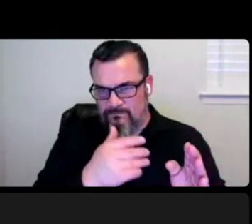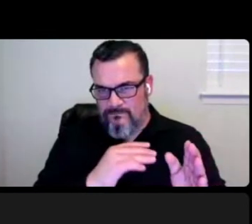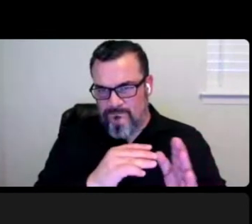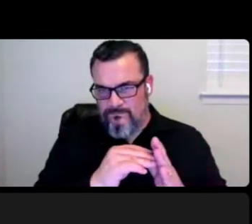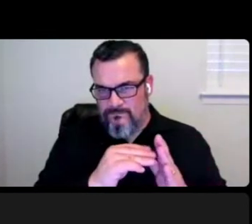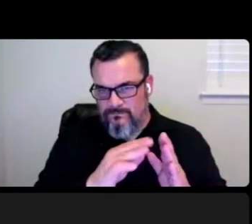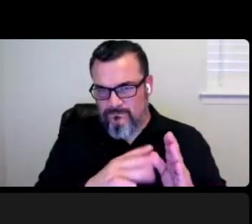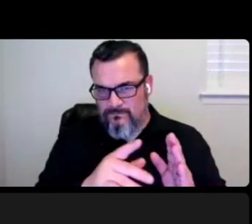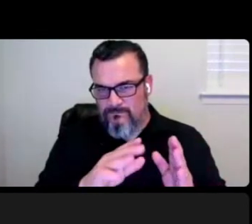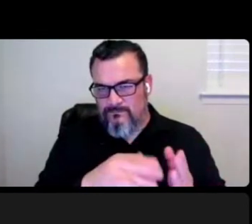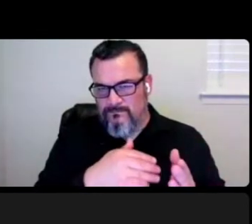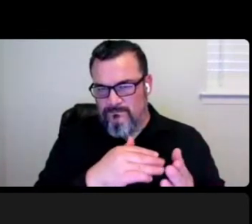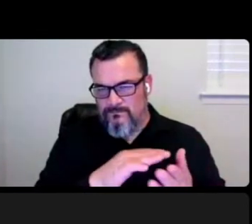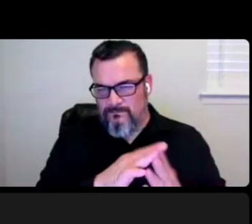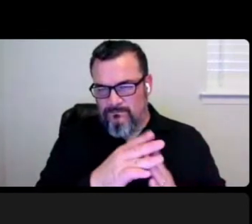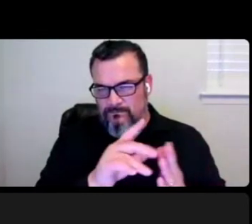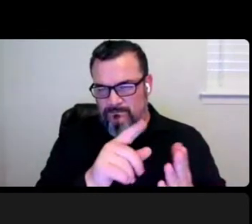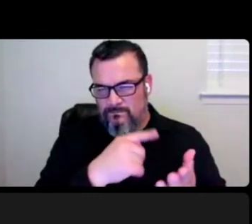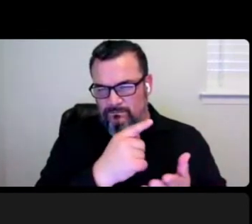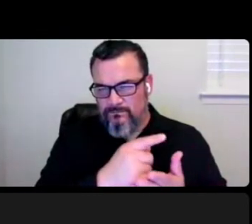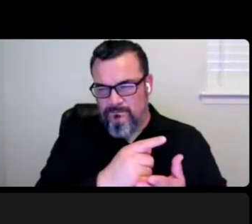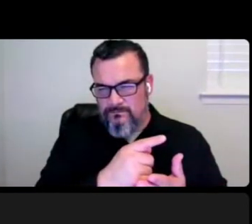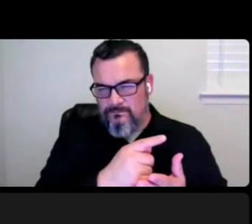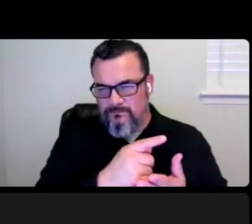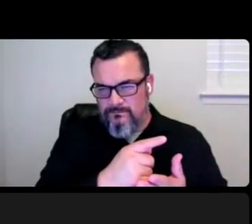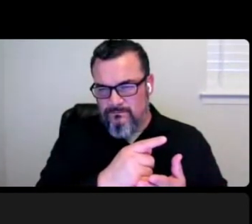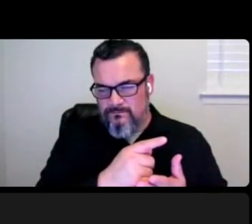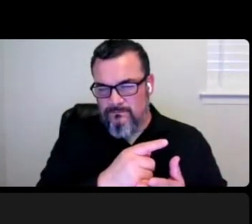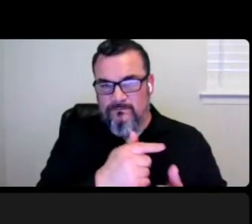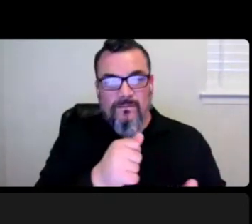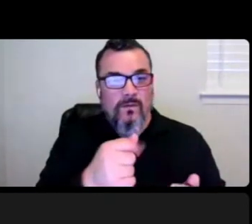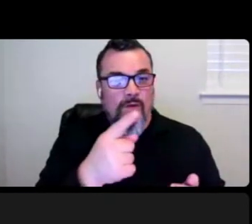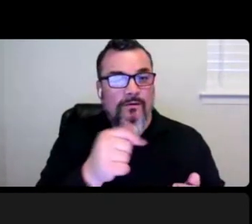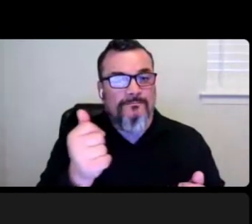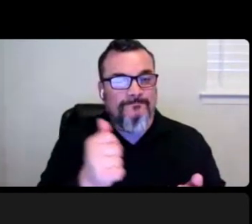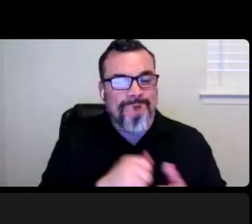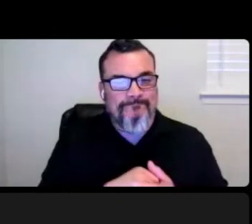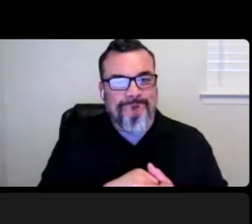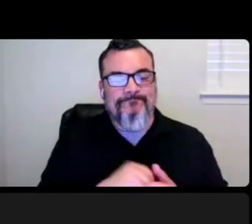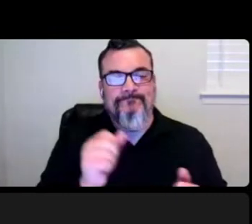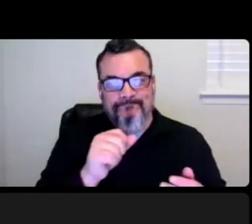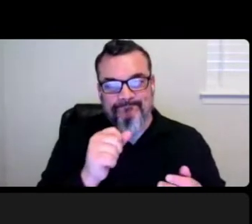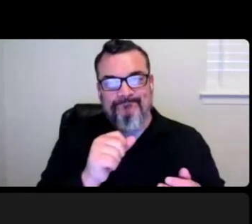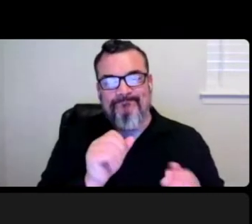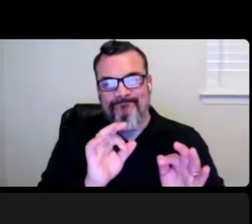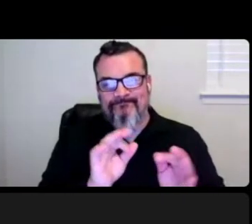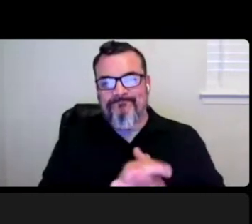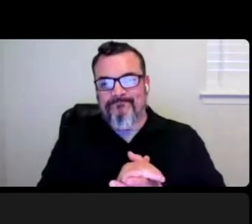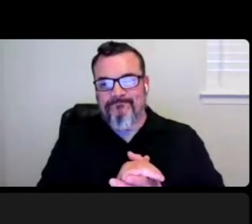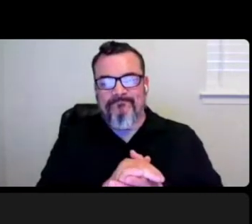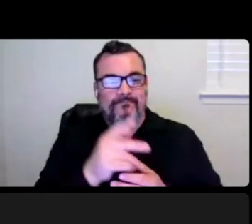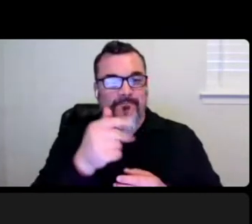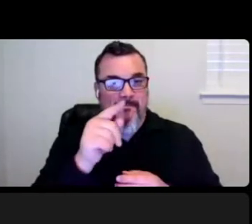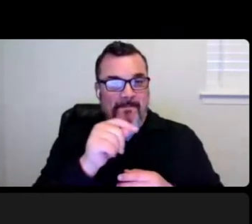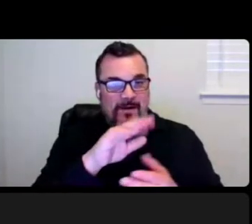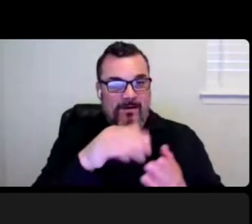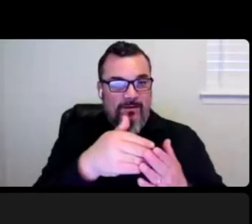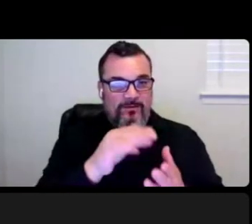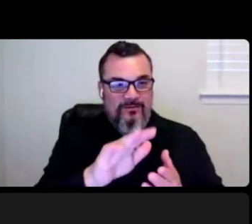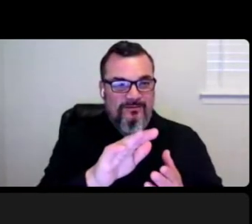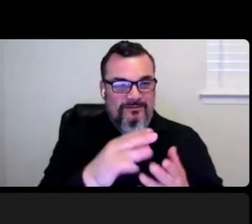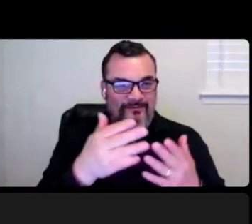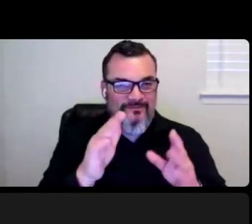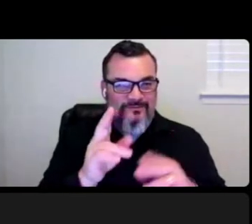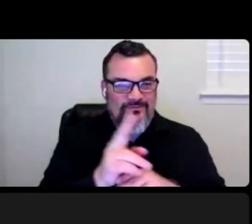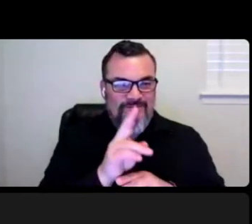become graduates of the voluntary. Anybody else? Yeah, there you go. Pat, are all yours used up?